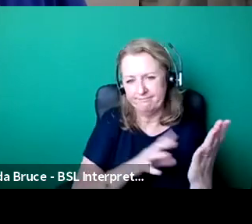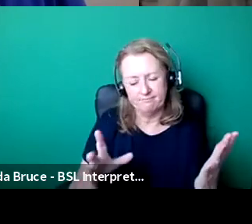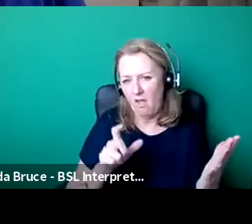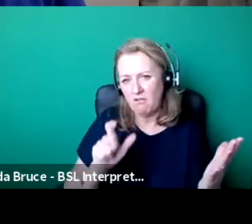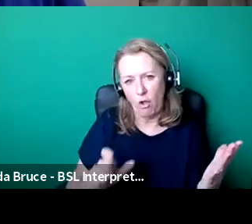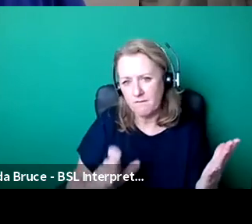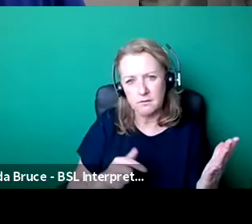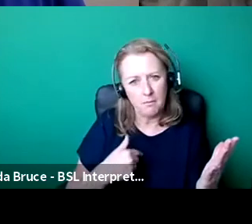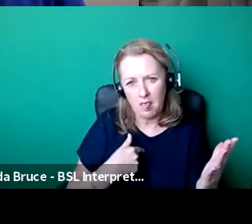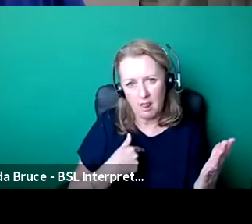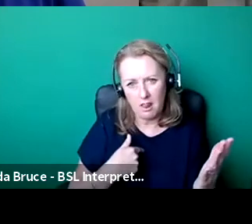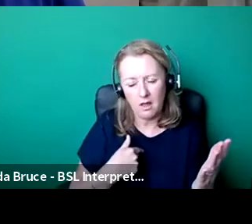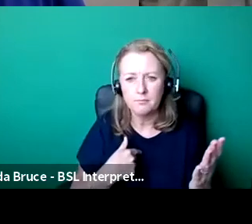it's